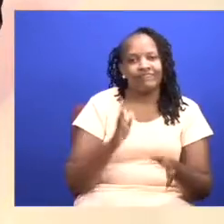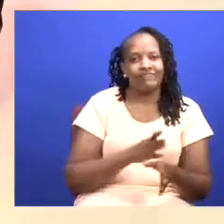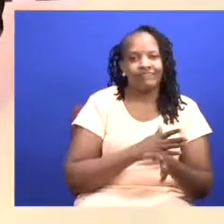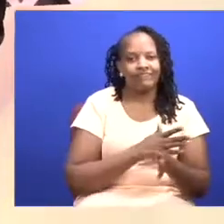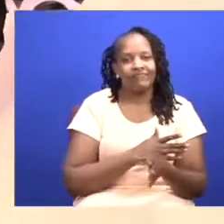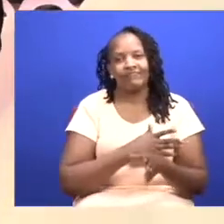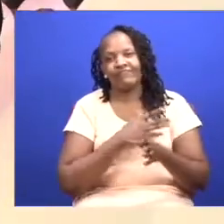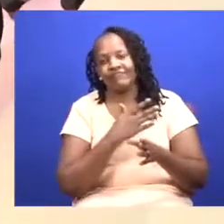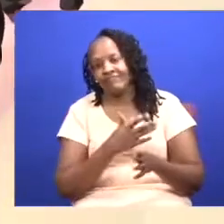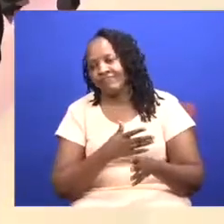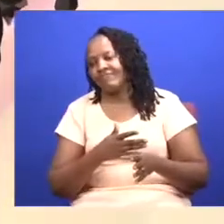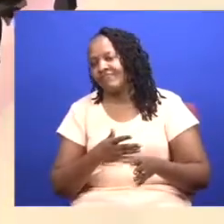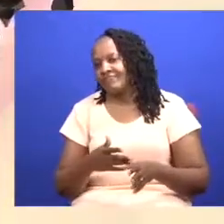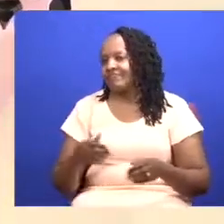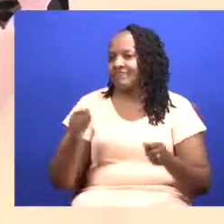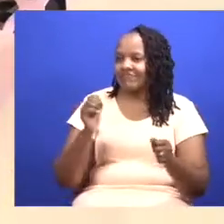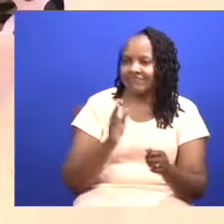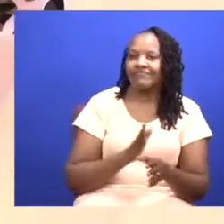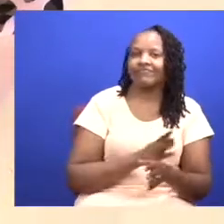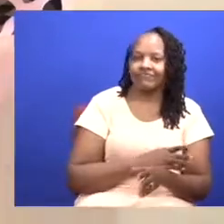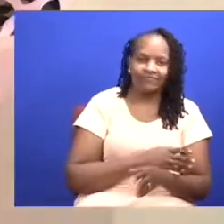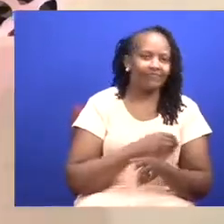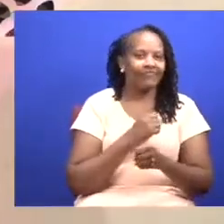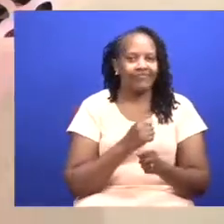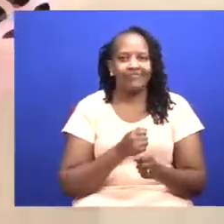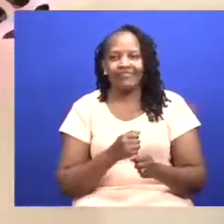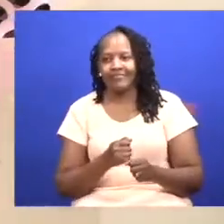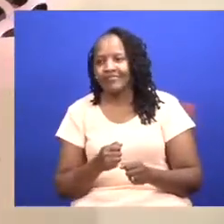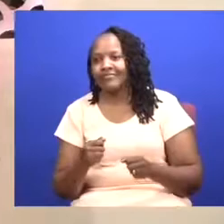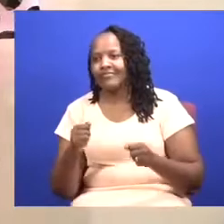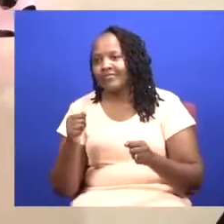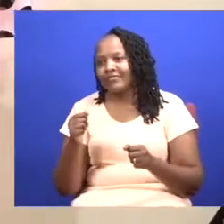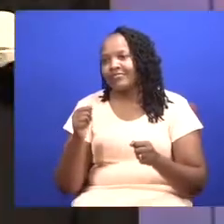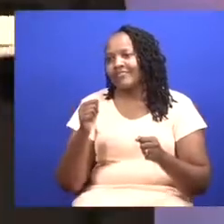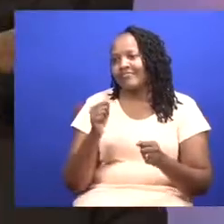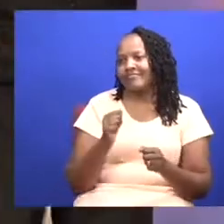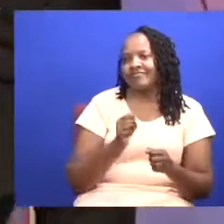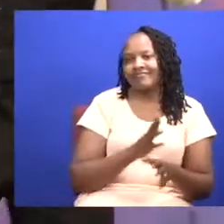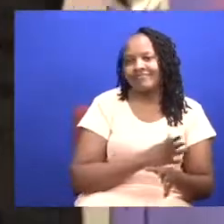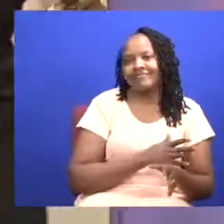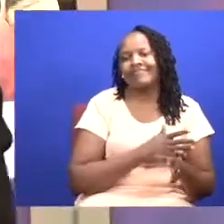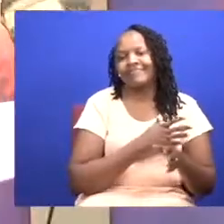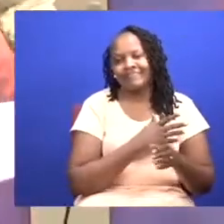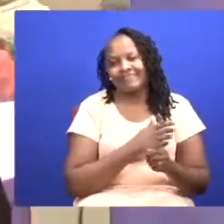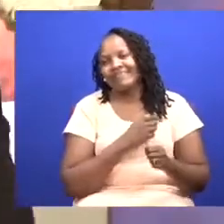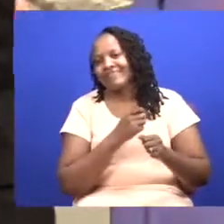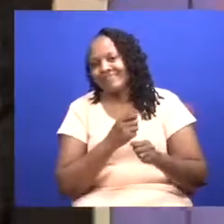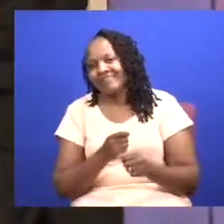Oh, give you all the praise. Lord,